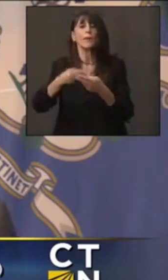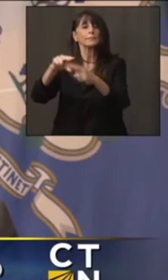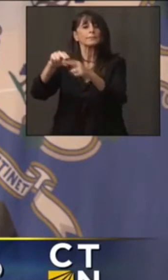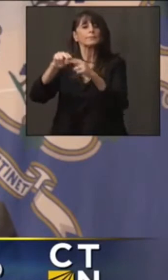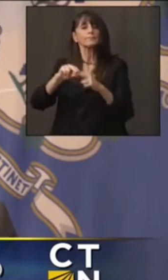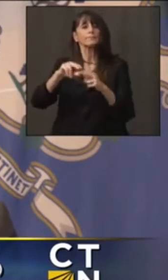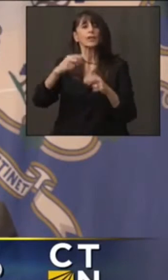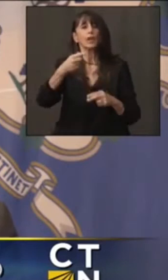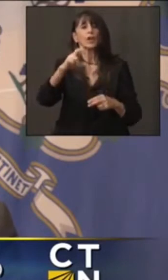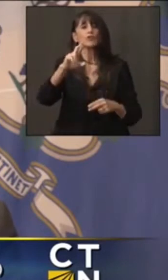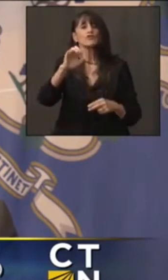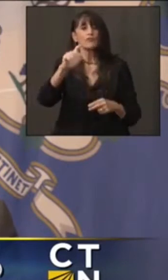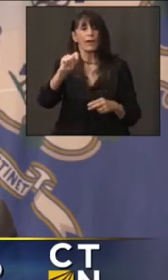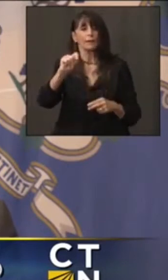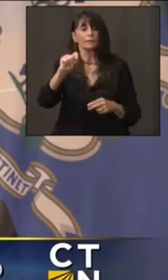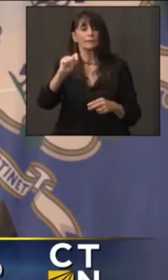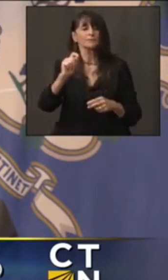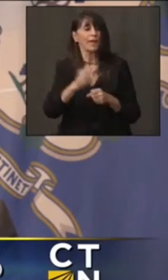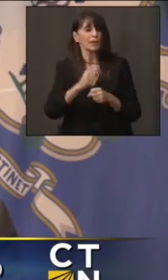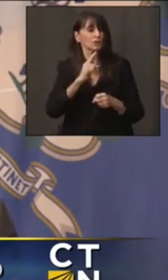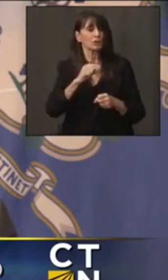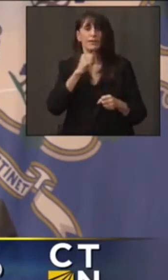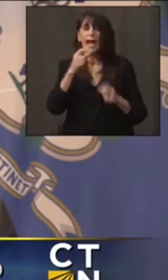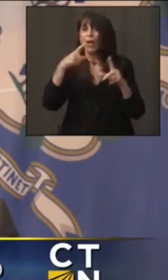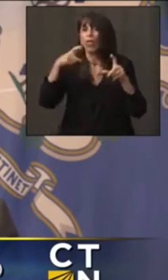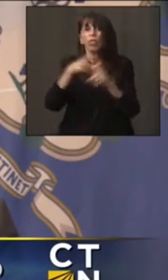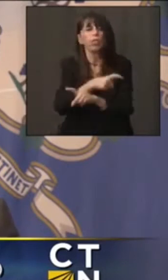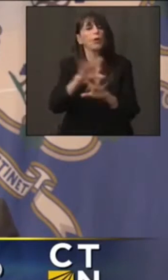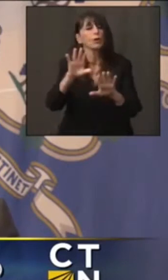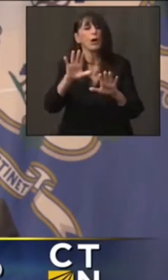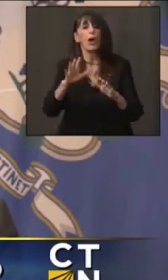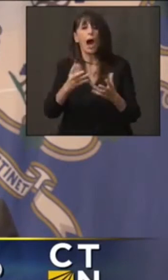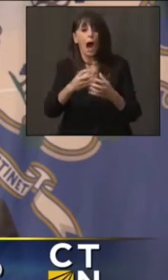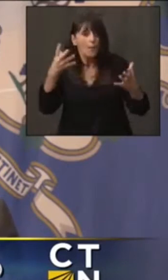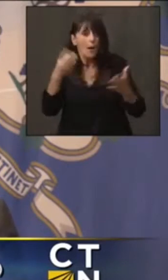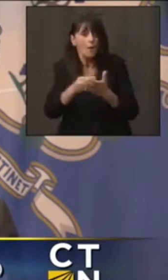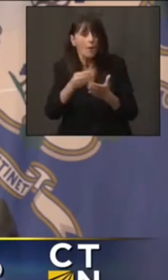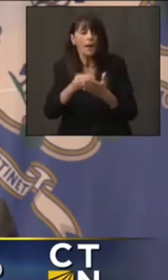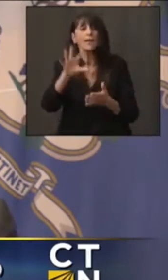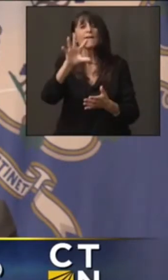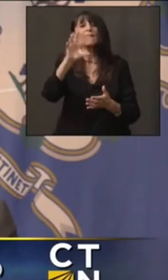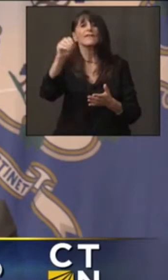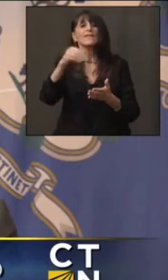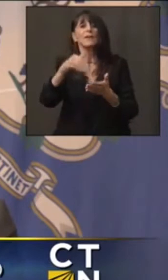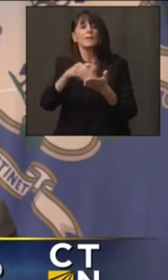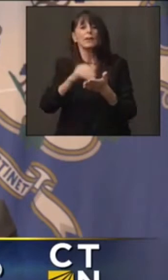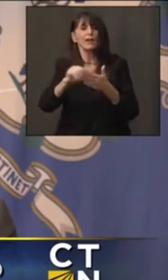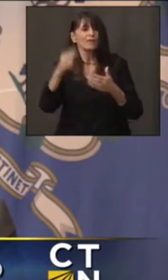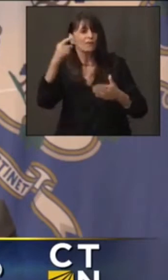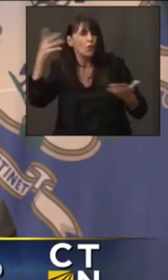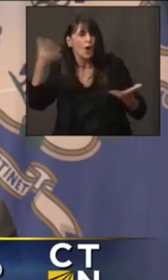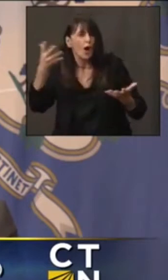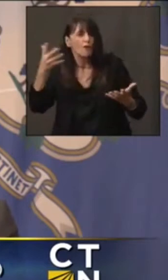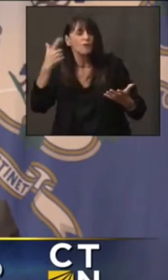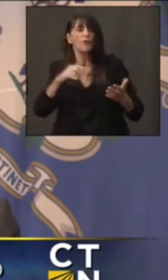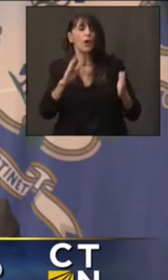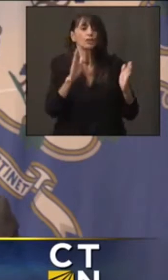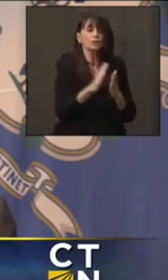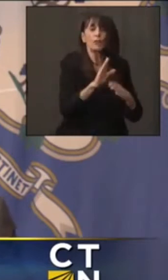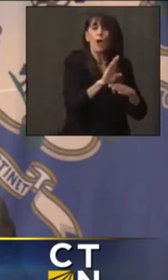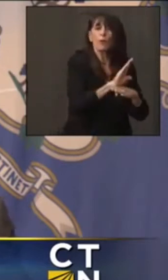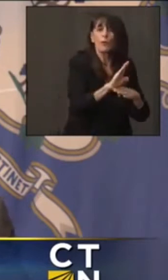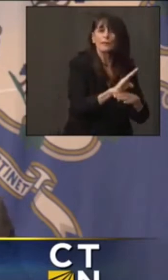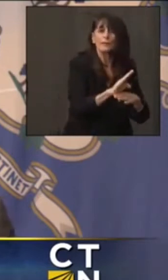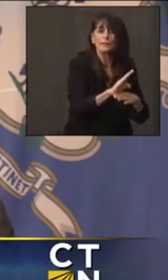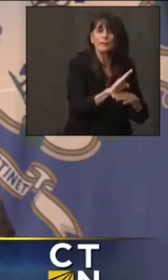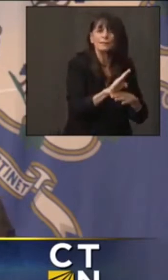program. Keep it simple. This is going to be $50 million. That's going to be focused on small businesses, those with 1